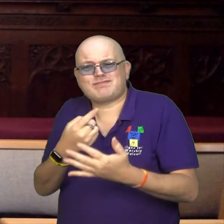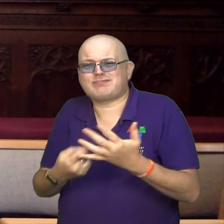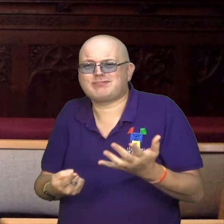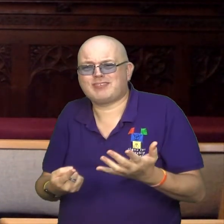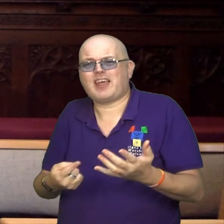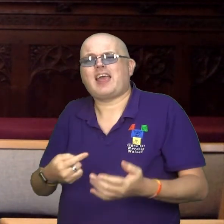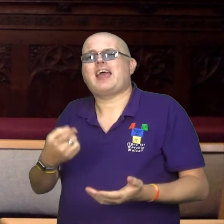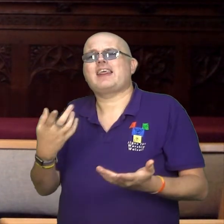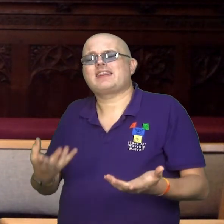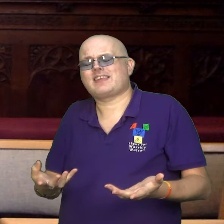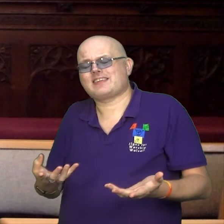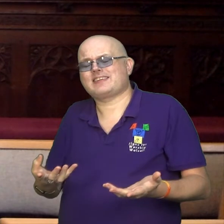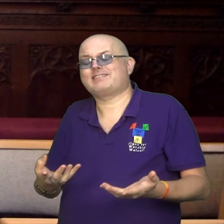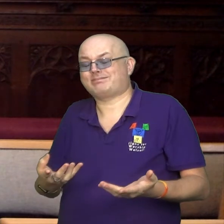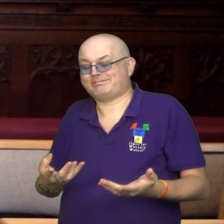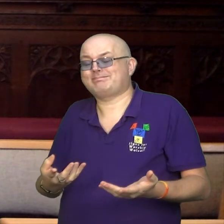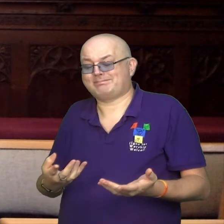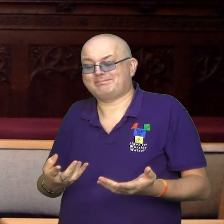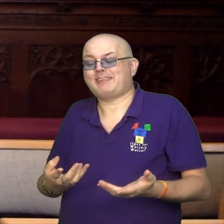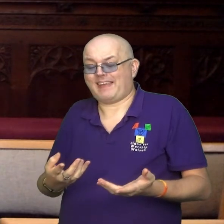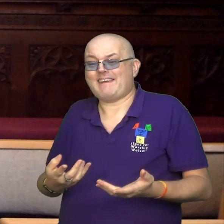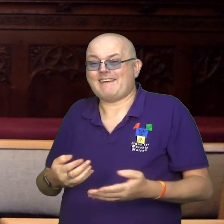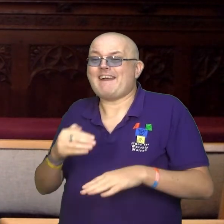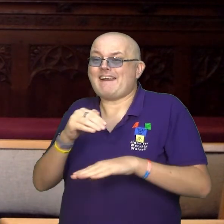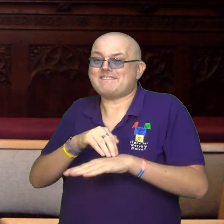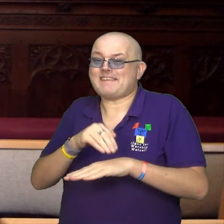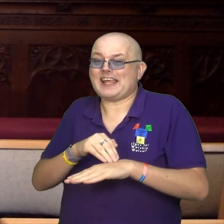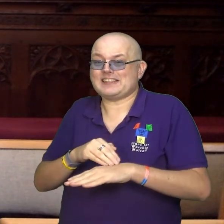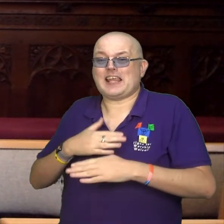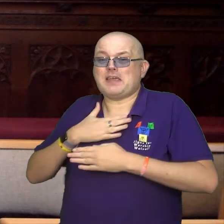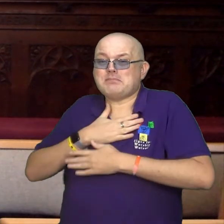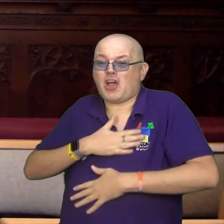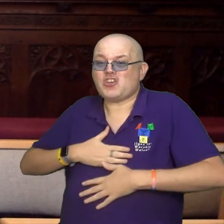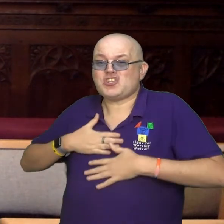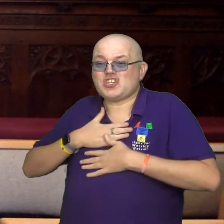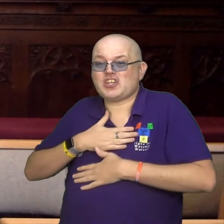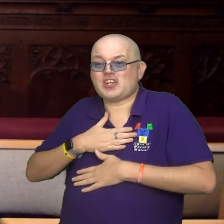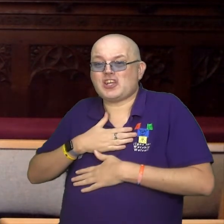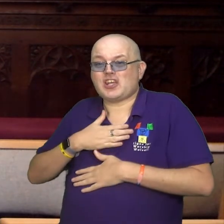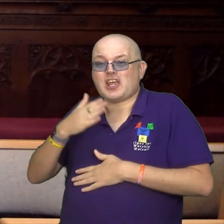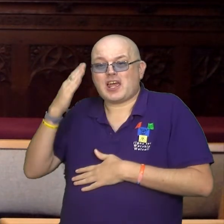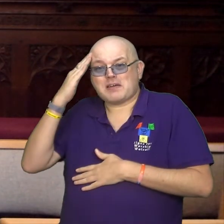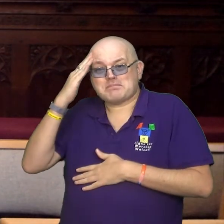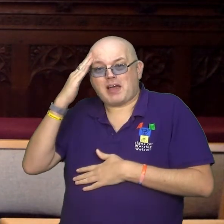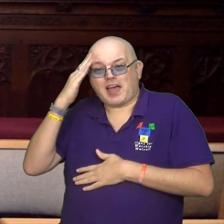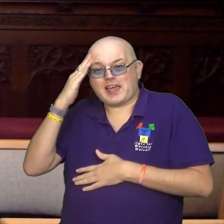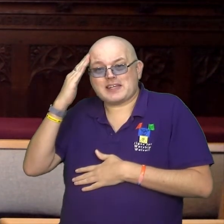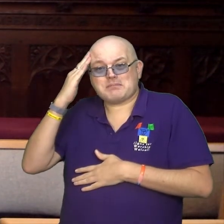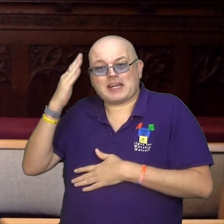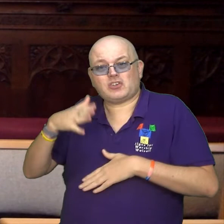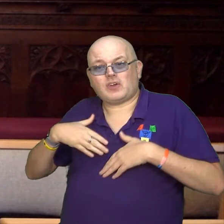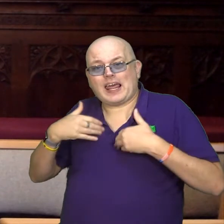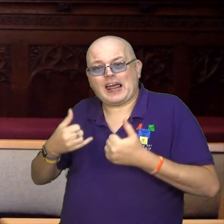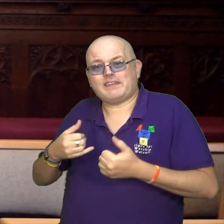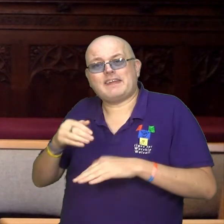And of course, this takes a toll on our emotions and on our minds.